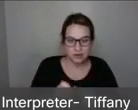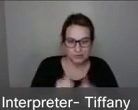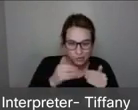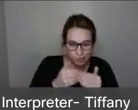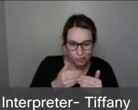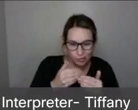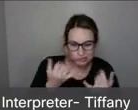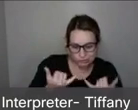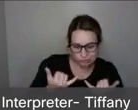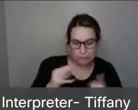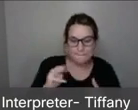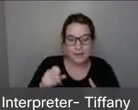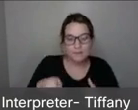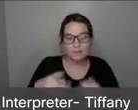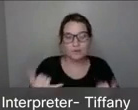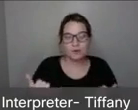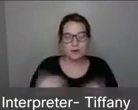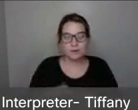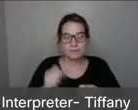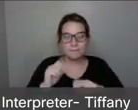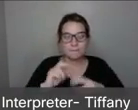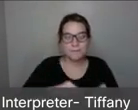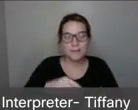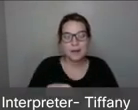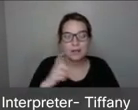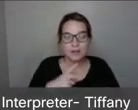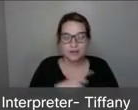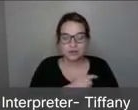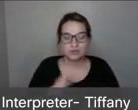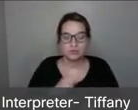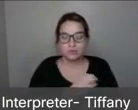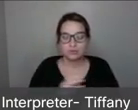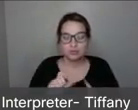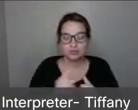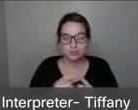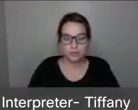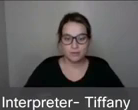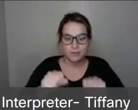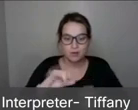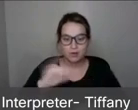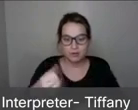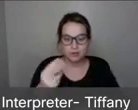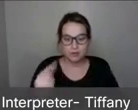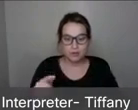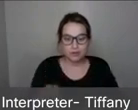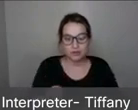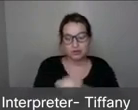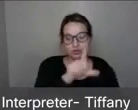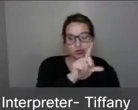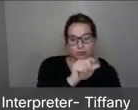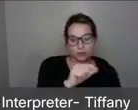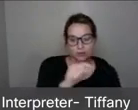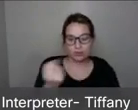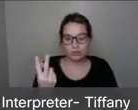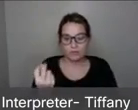current maps as possible, meaning the legislative and congressional maps adopted in January of 2012.